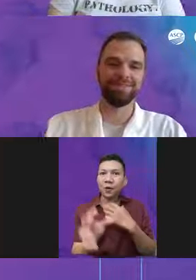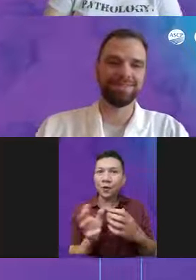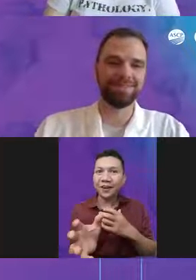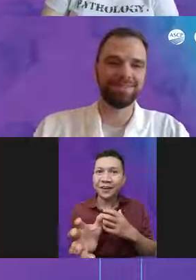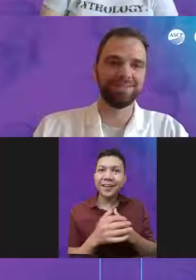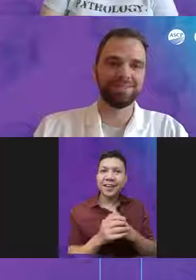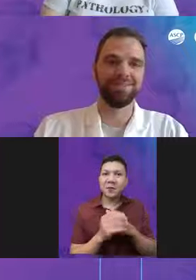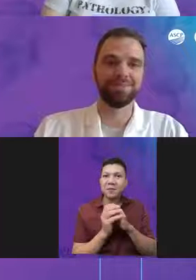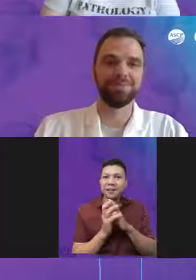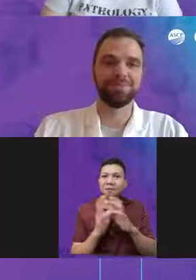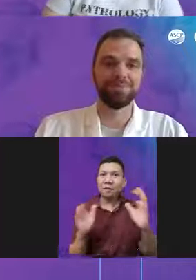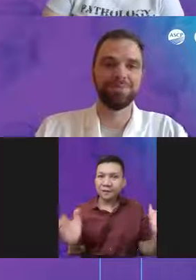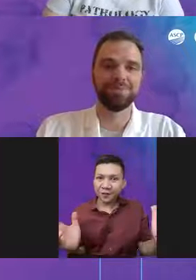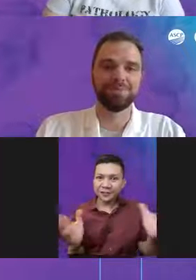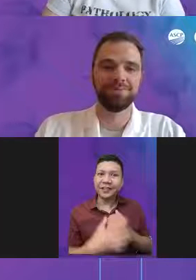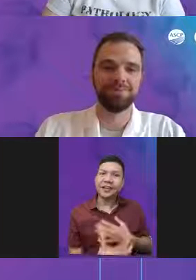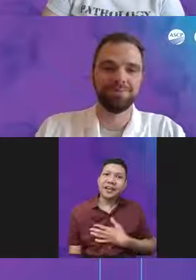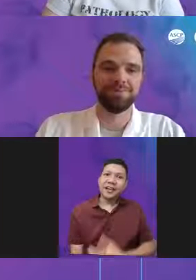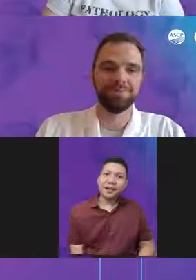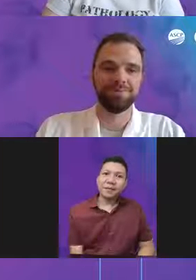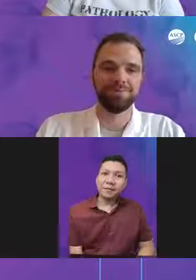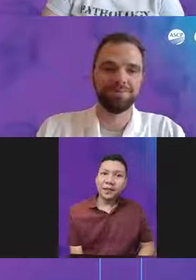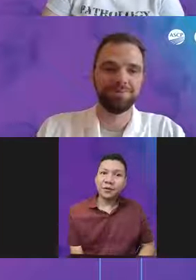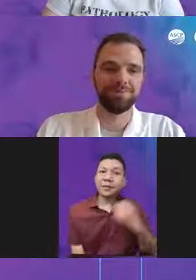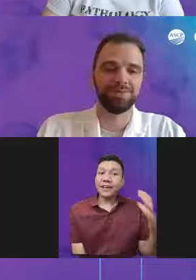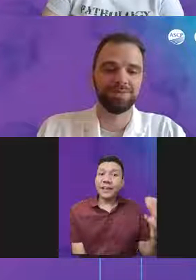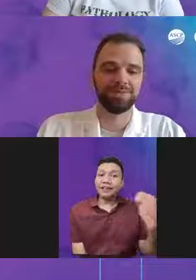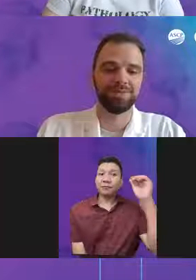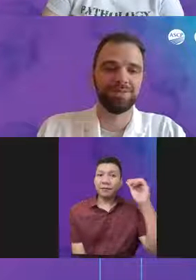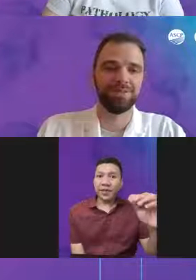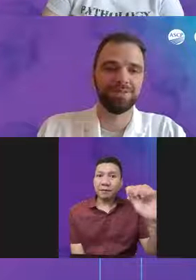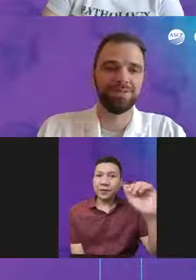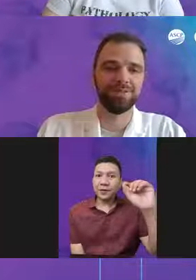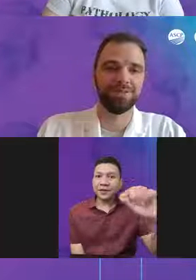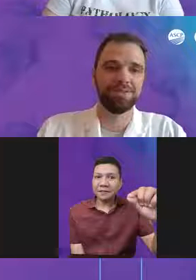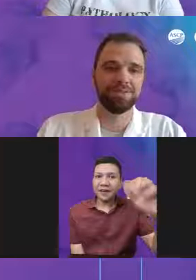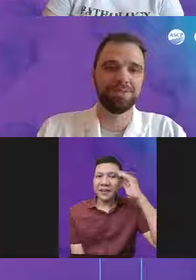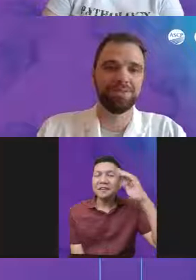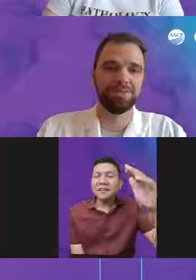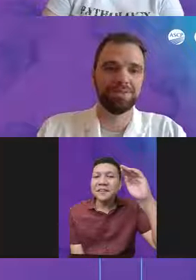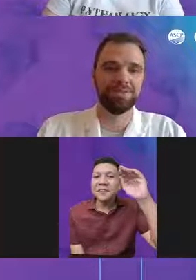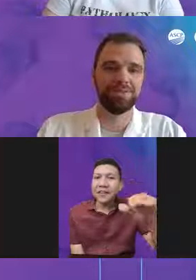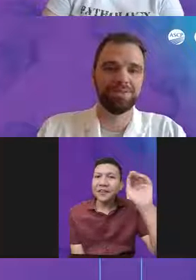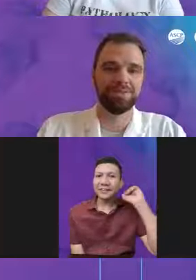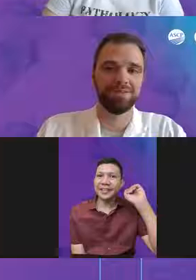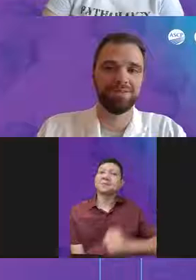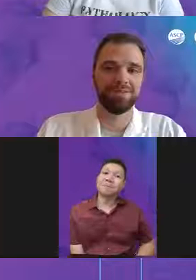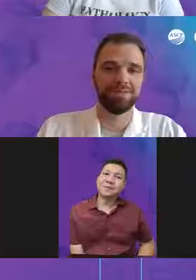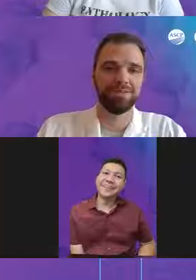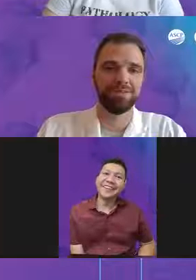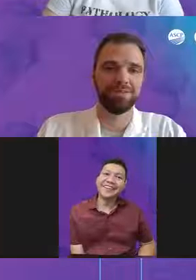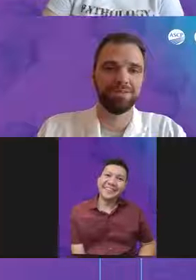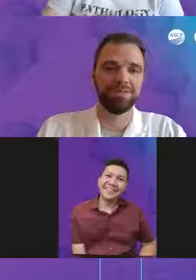to hone in morphology. And knowing that will help you identify even if it's the hardest